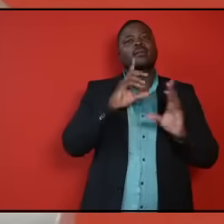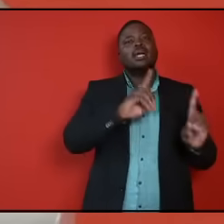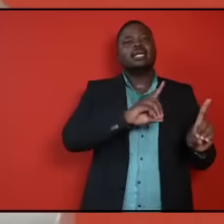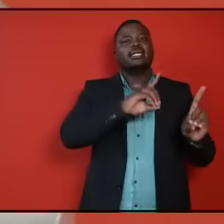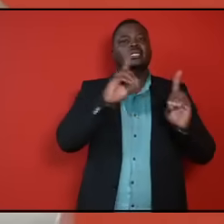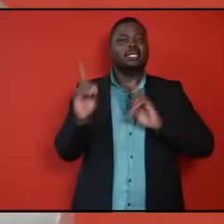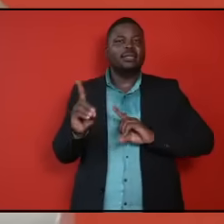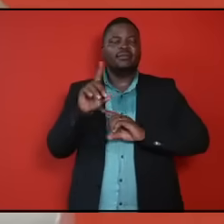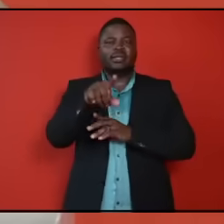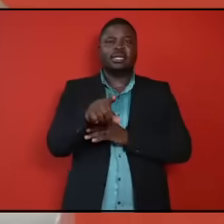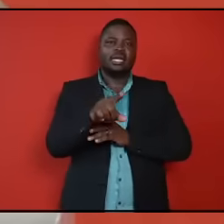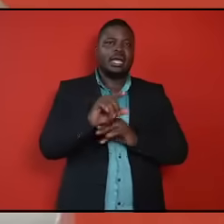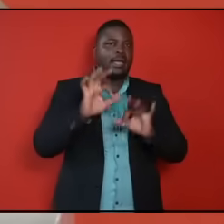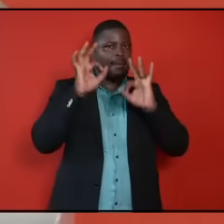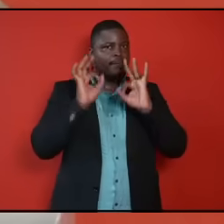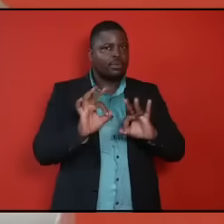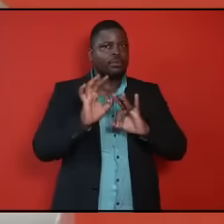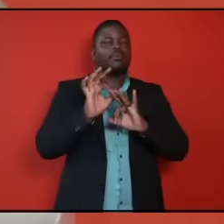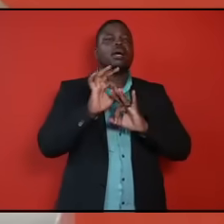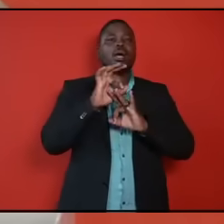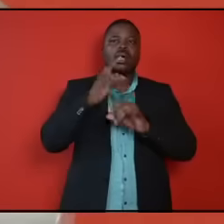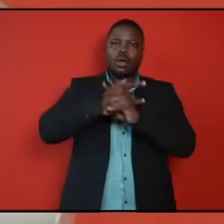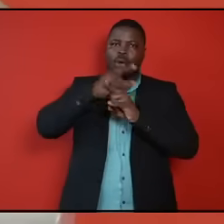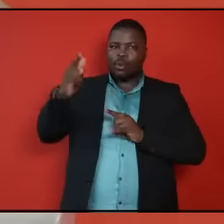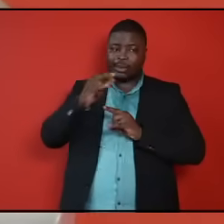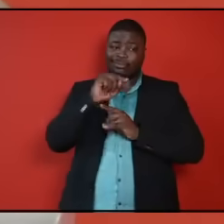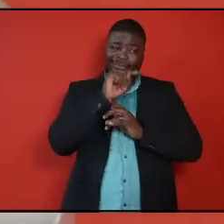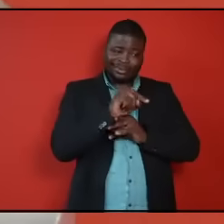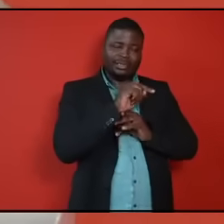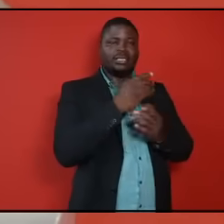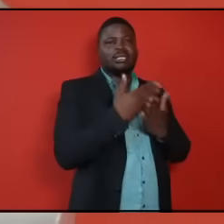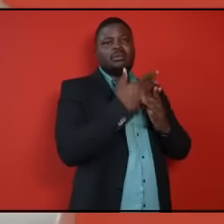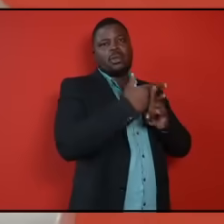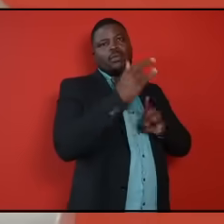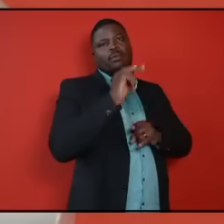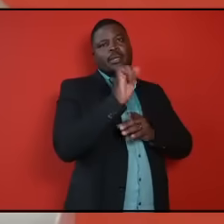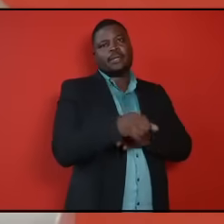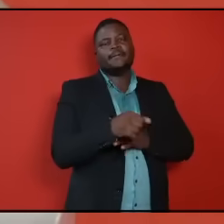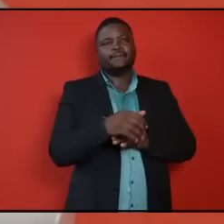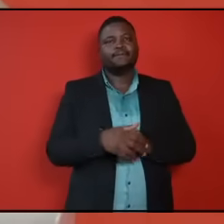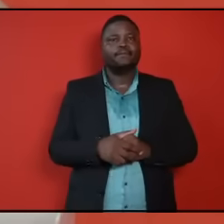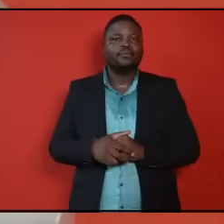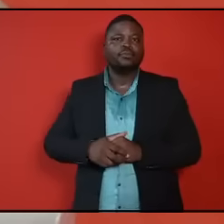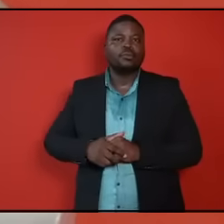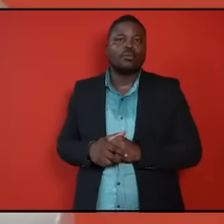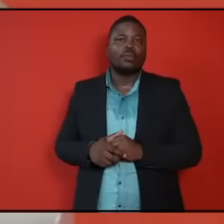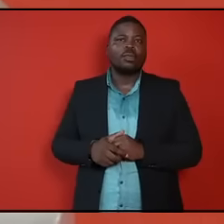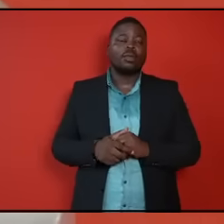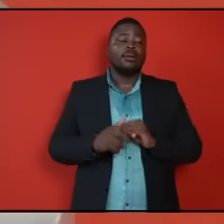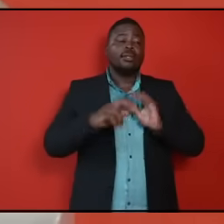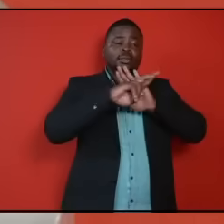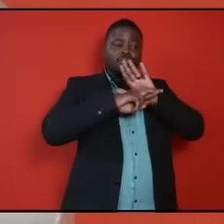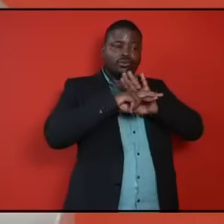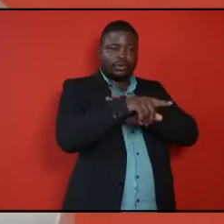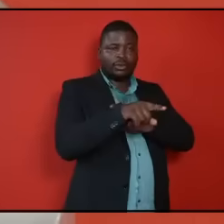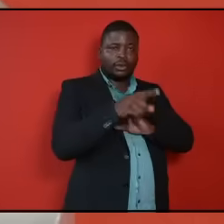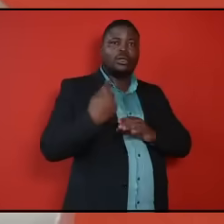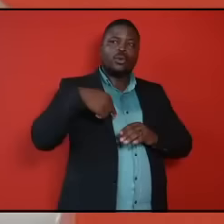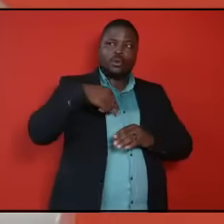proper victory for the EFF. But it's one such region where we're paying a very